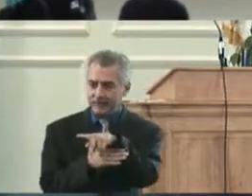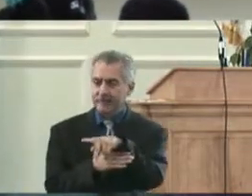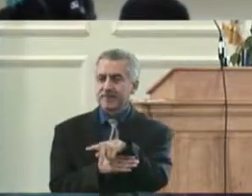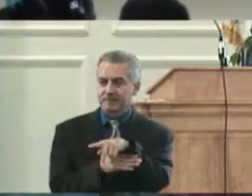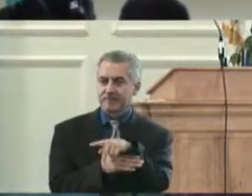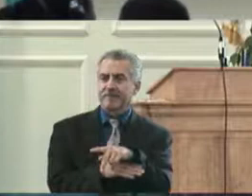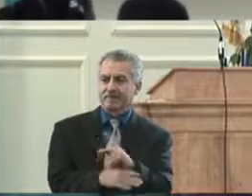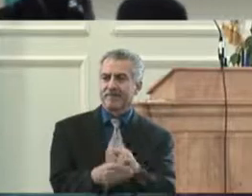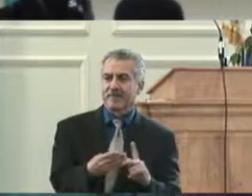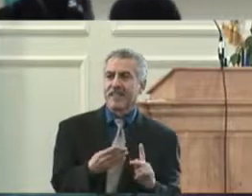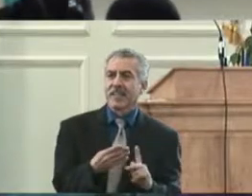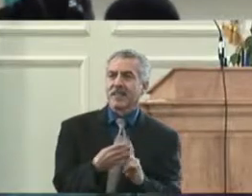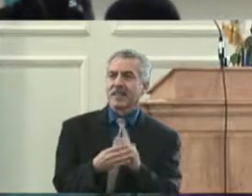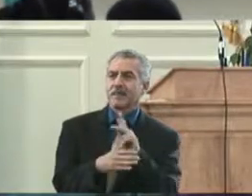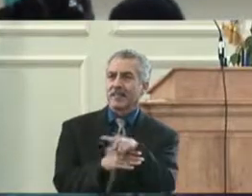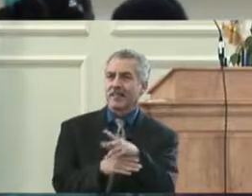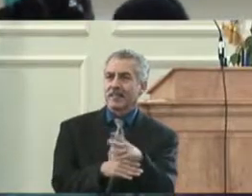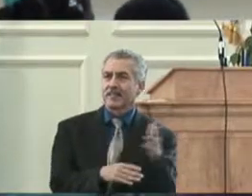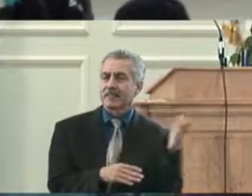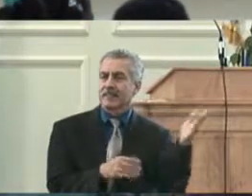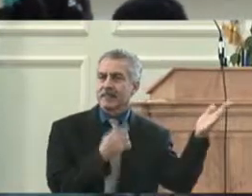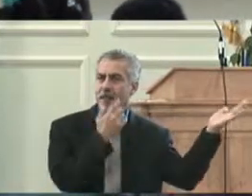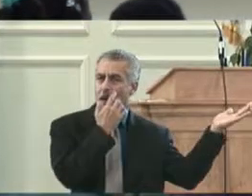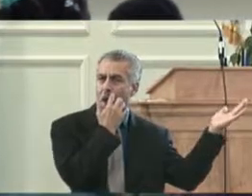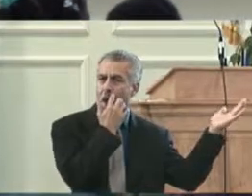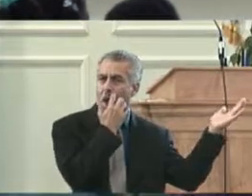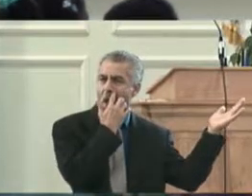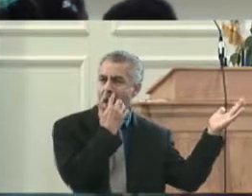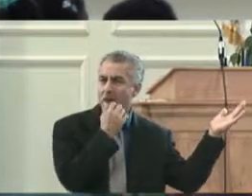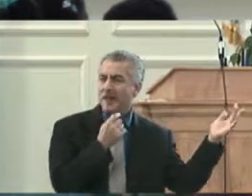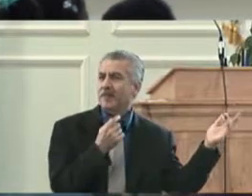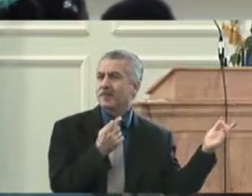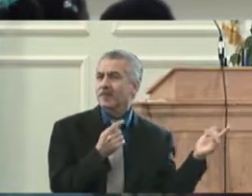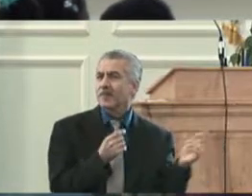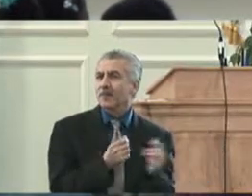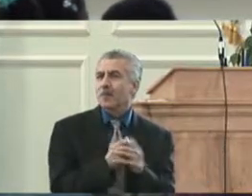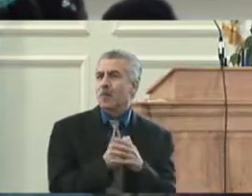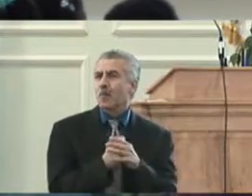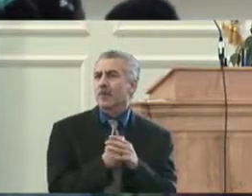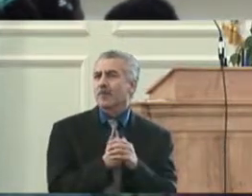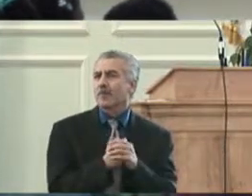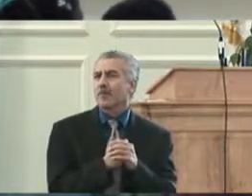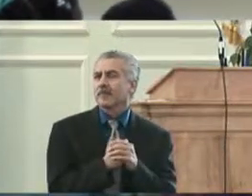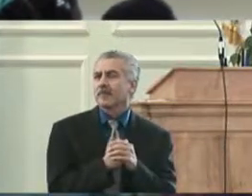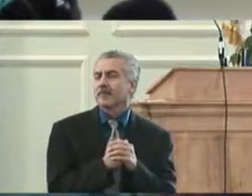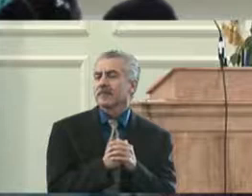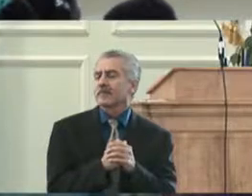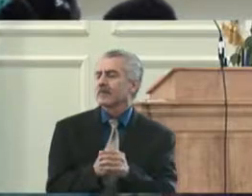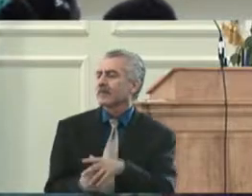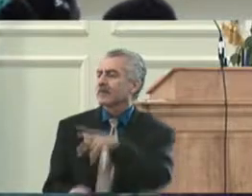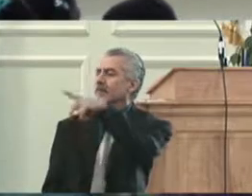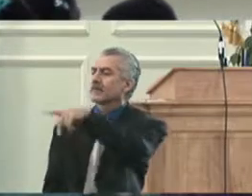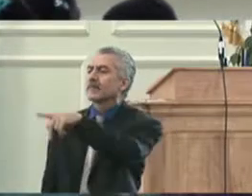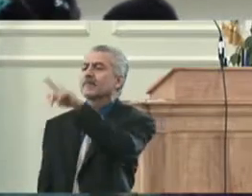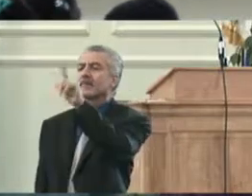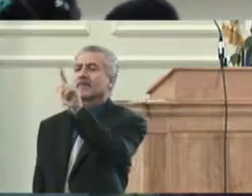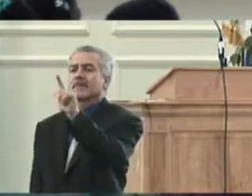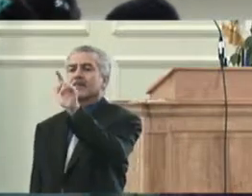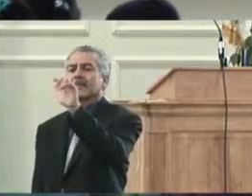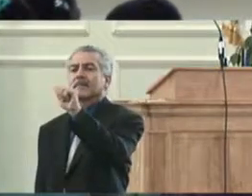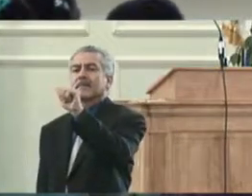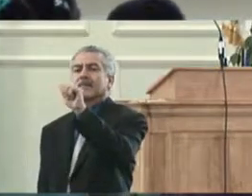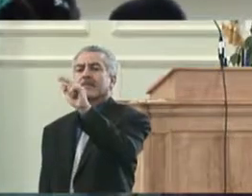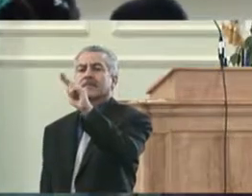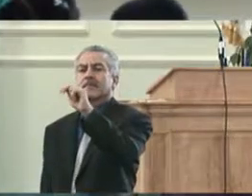provide food. There's a tiny, tiny, tiny plant, next, called plankton.